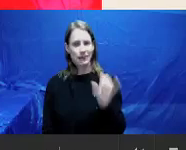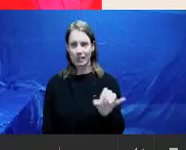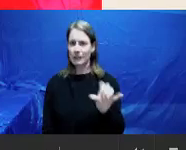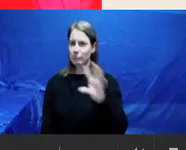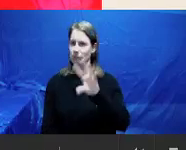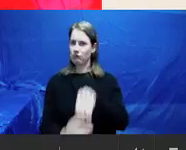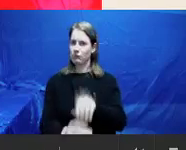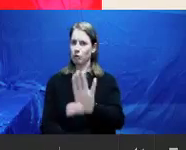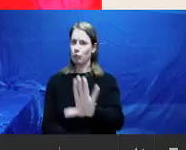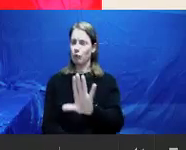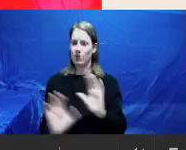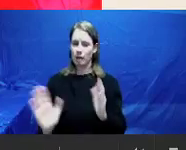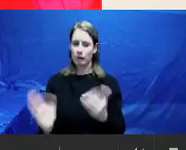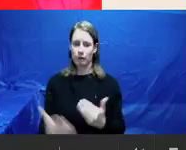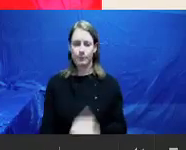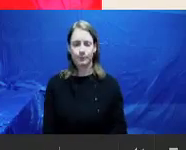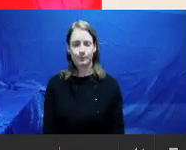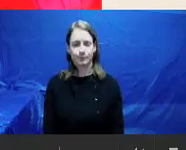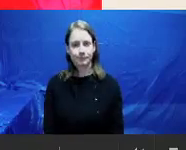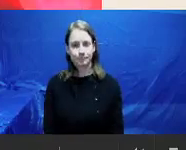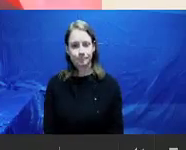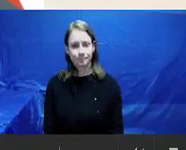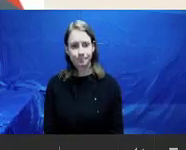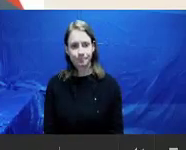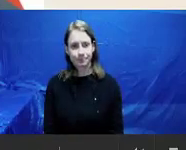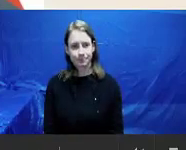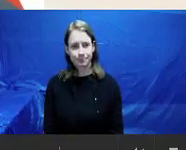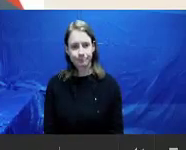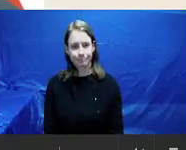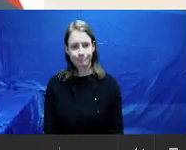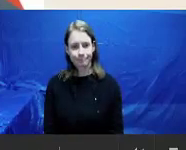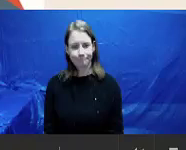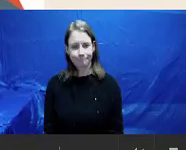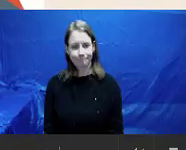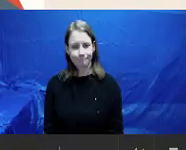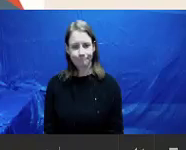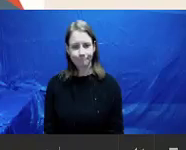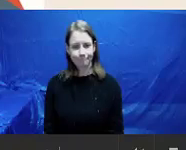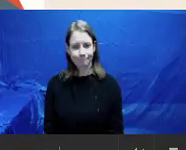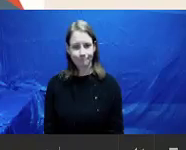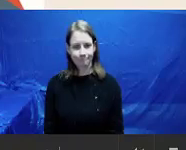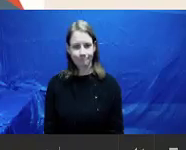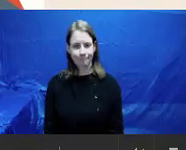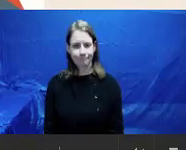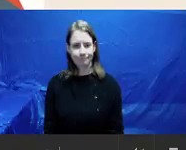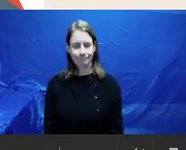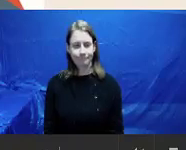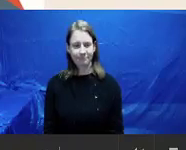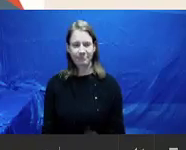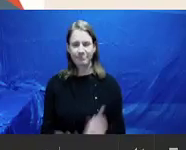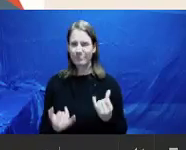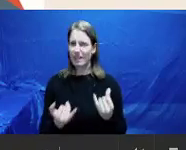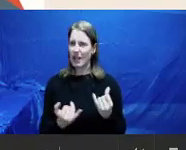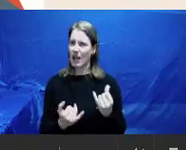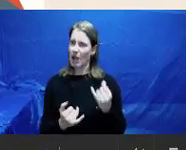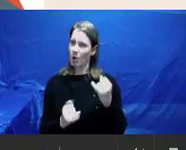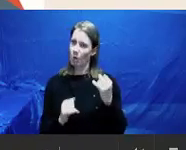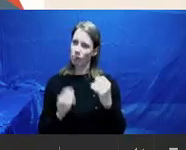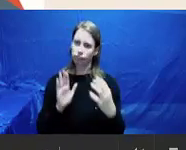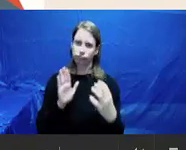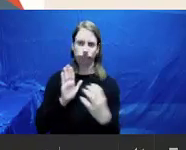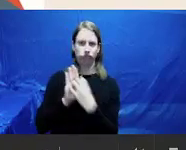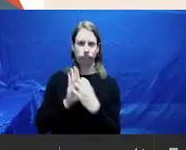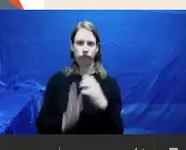the core really gives us a visual for this text complexity and how the core defines it. So within